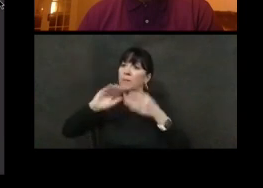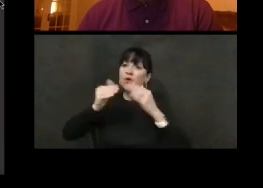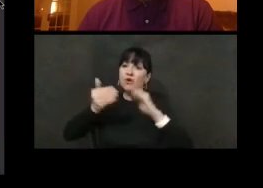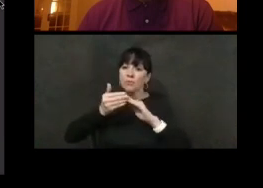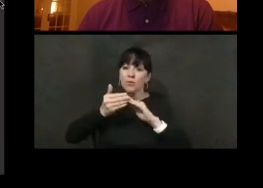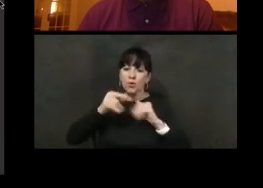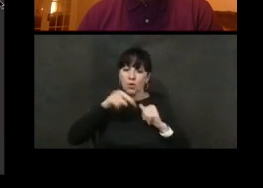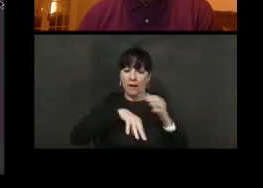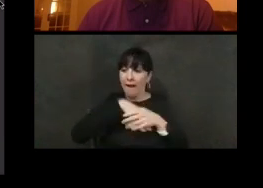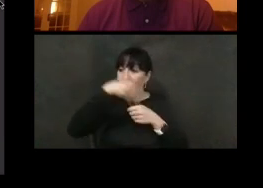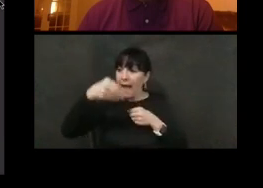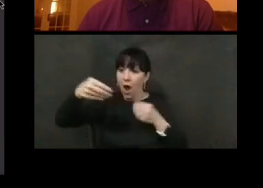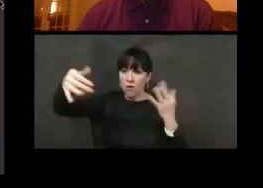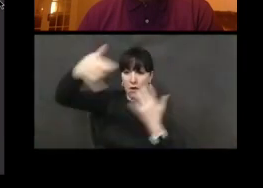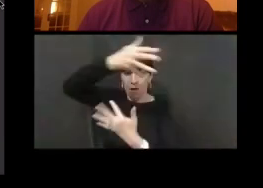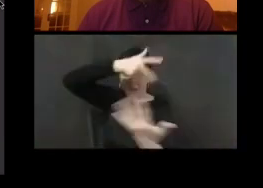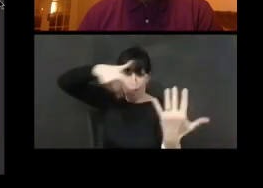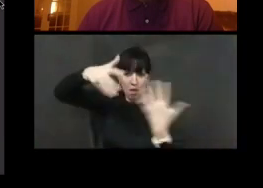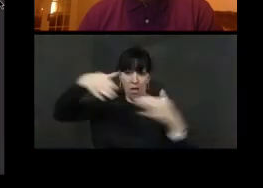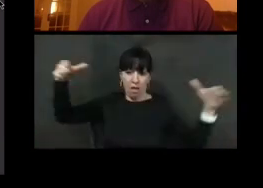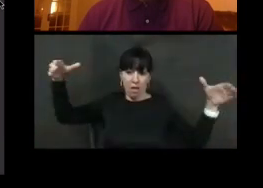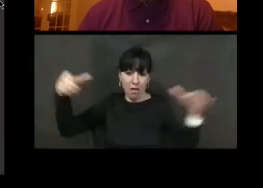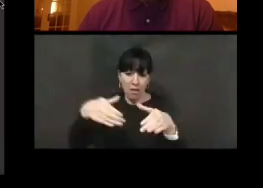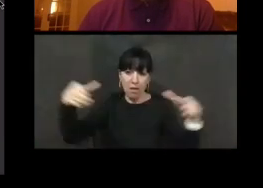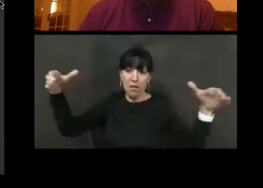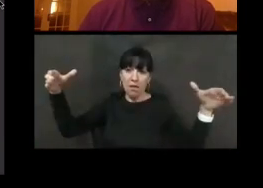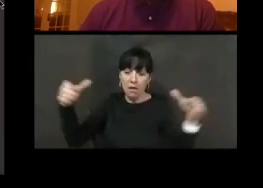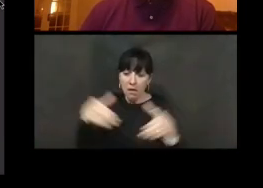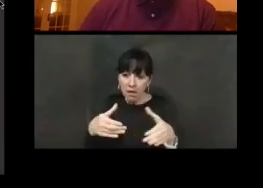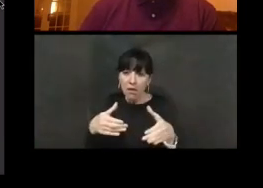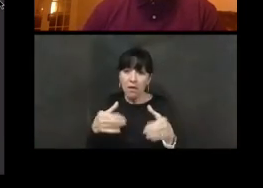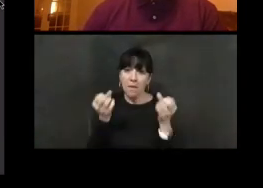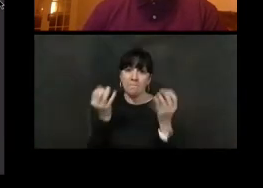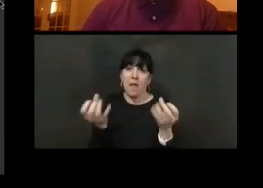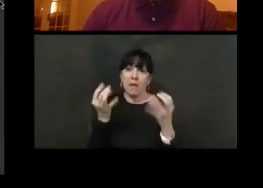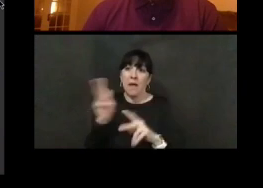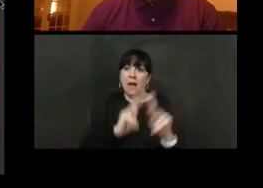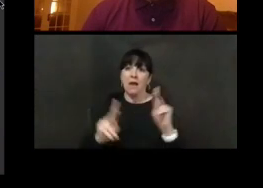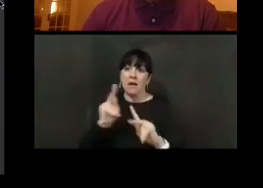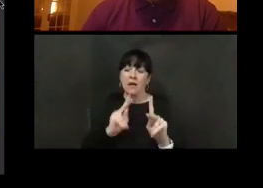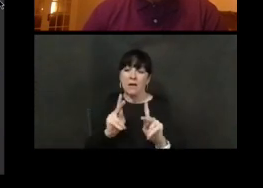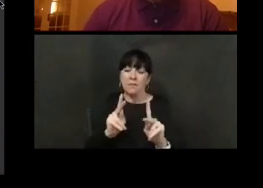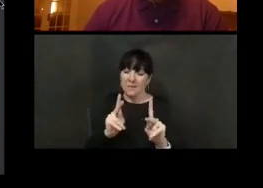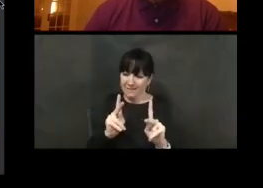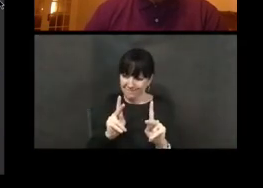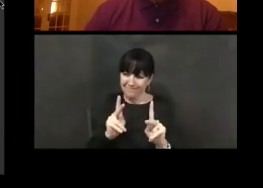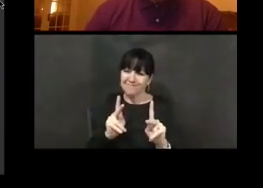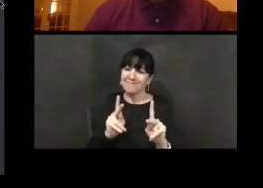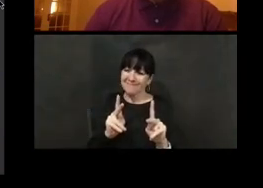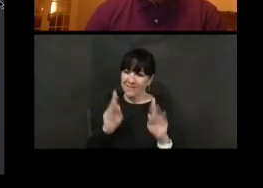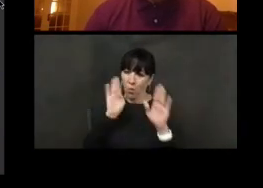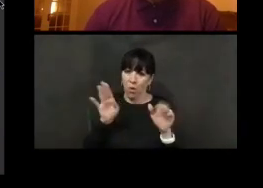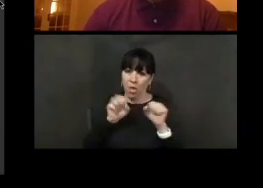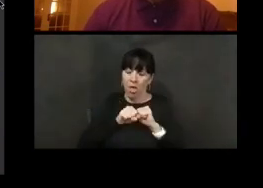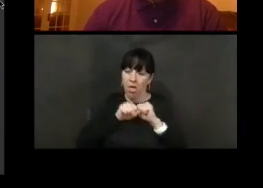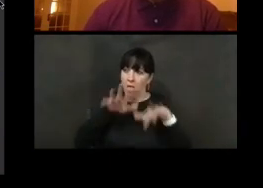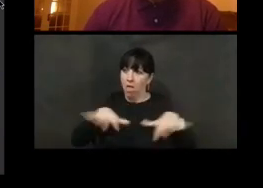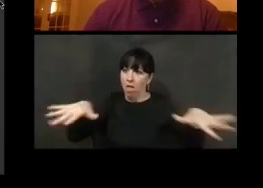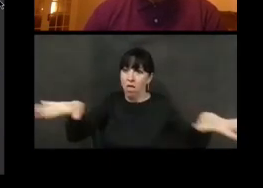very effectively, but it's not a way that we can live our lives, until we get a vaccine. We know